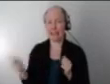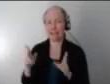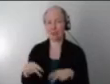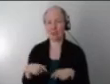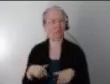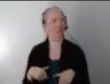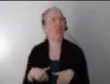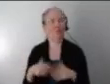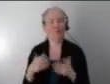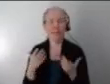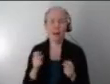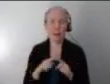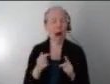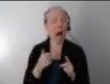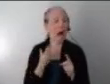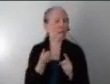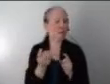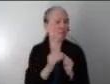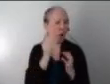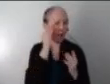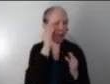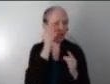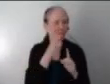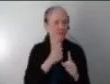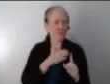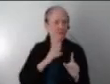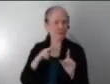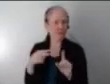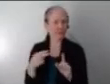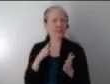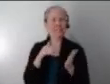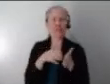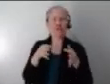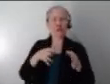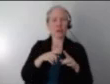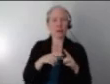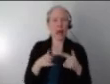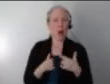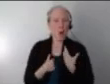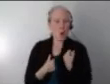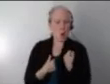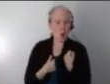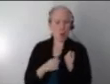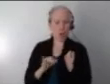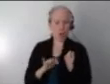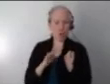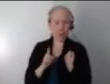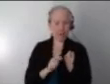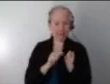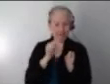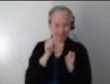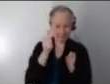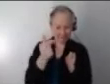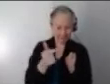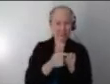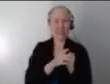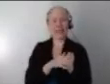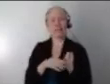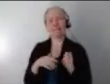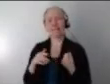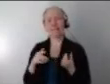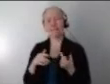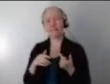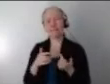have from a center director perspective, but I'll hold for now. And Julie, I'll hand it back over to you. Well,